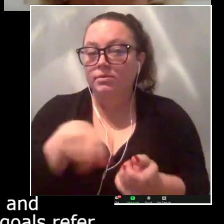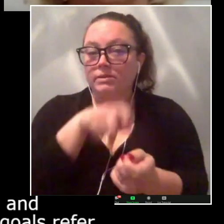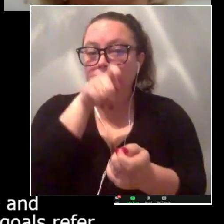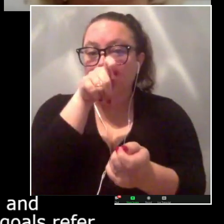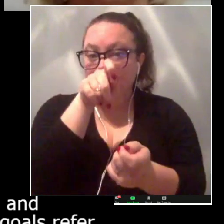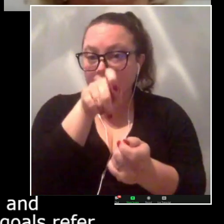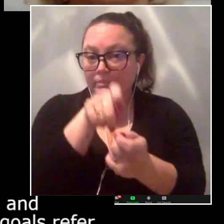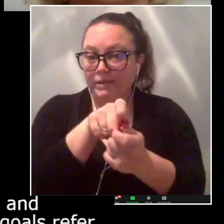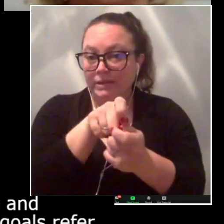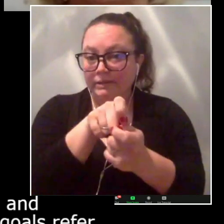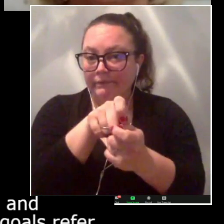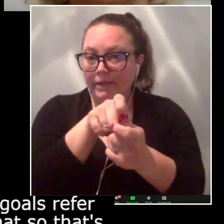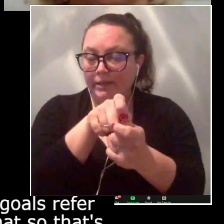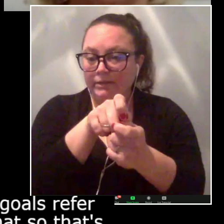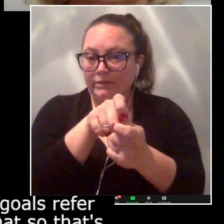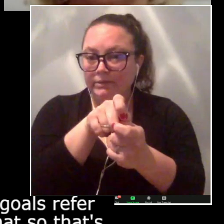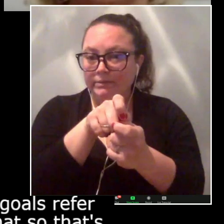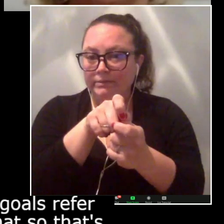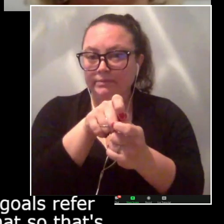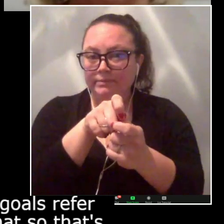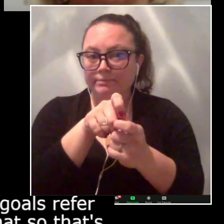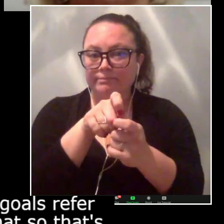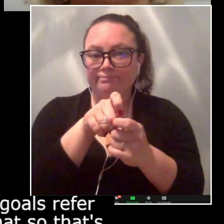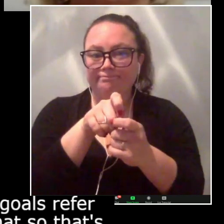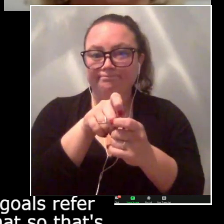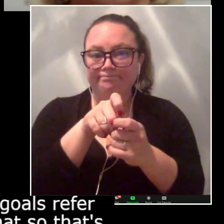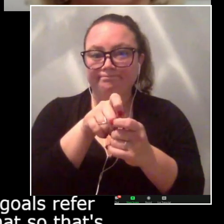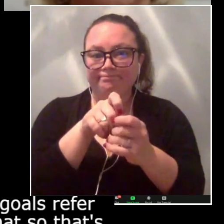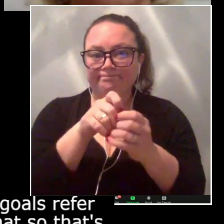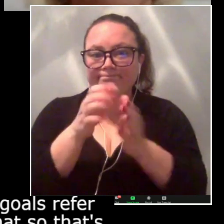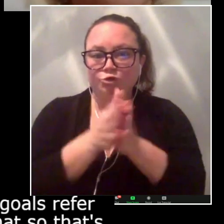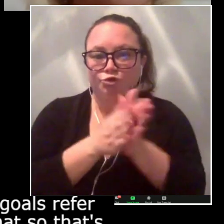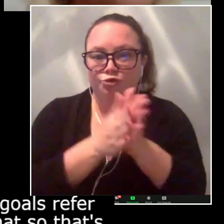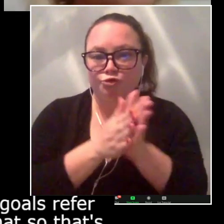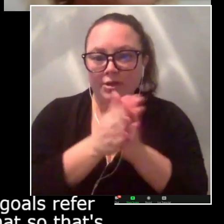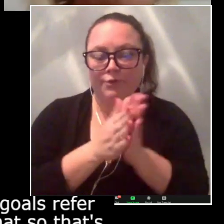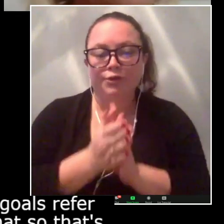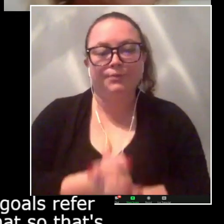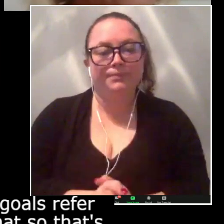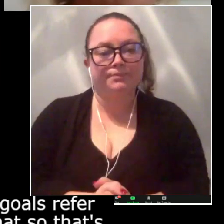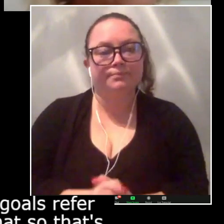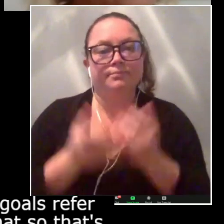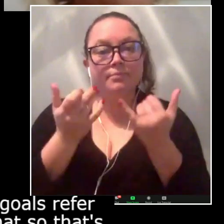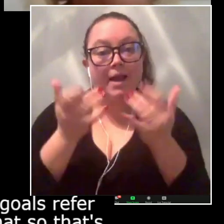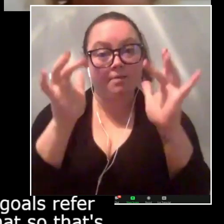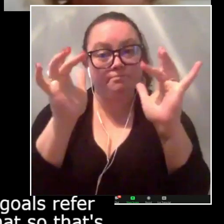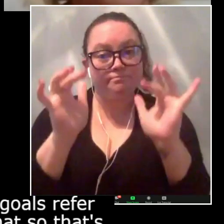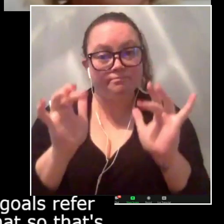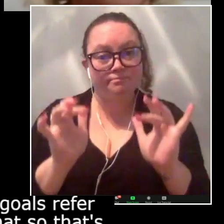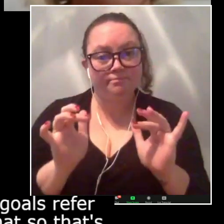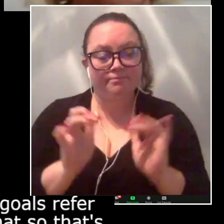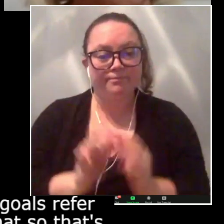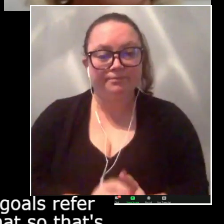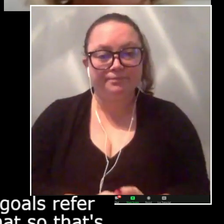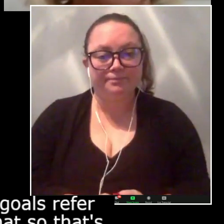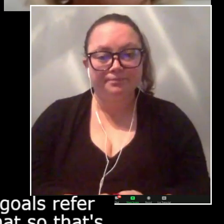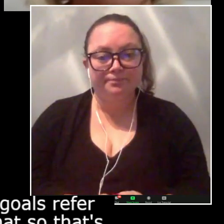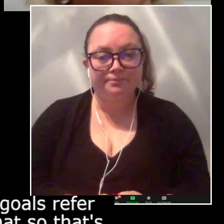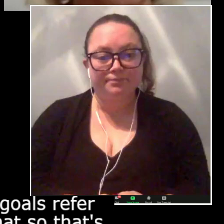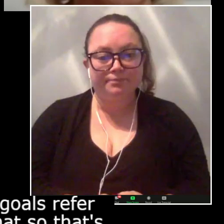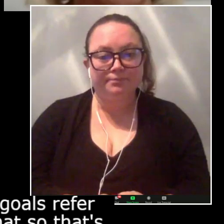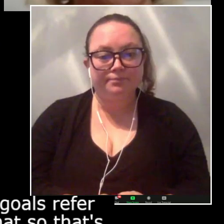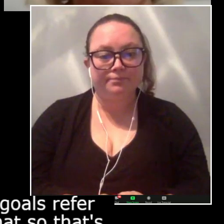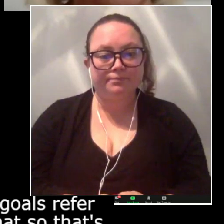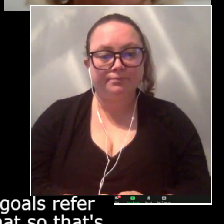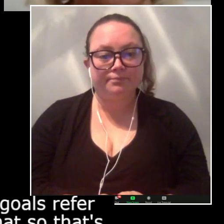we scroll down, please, Judith? And then we are talking